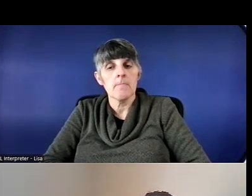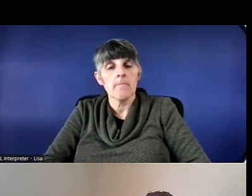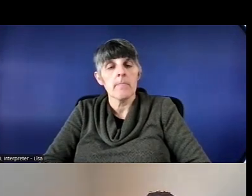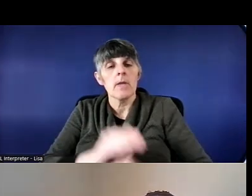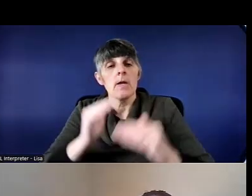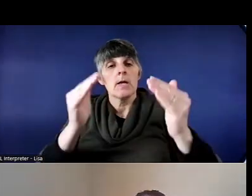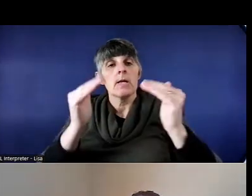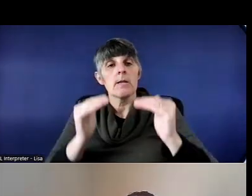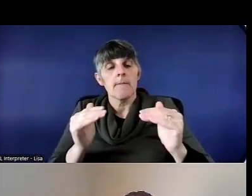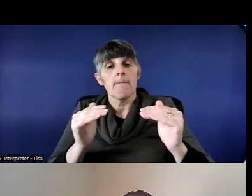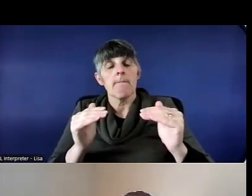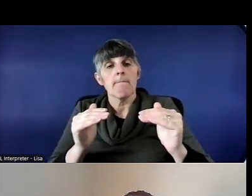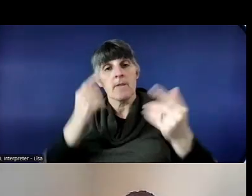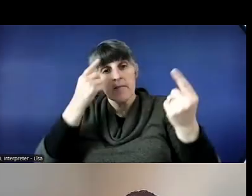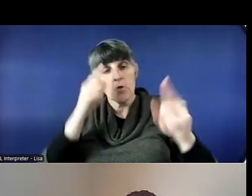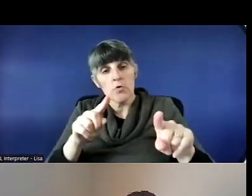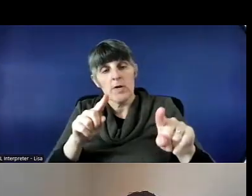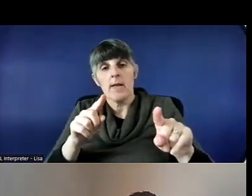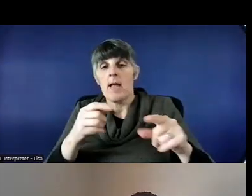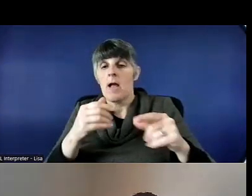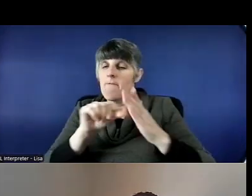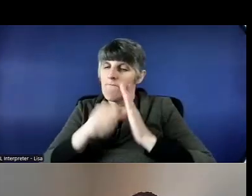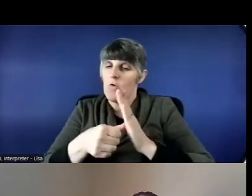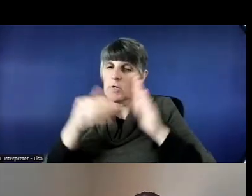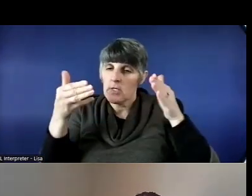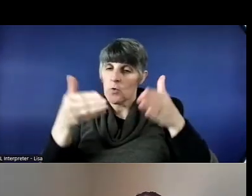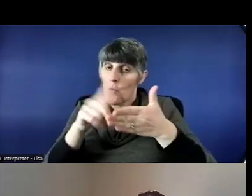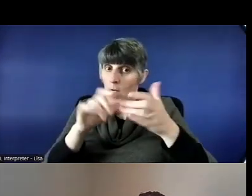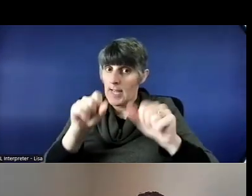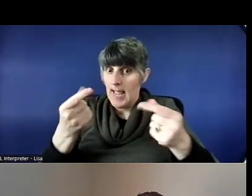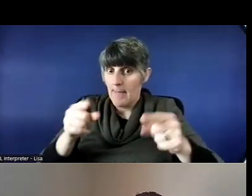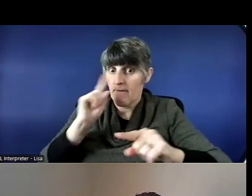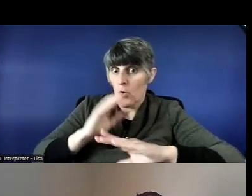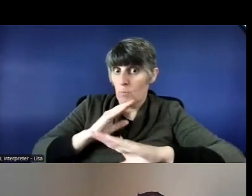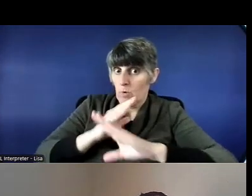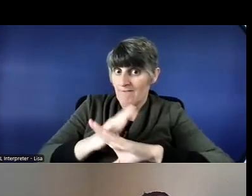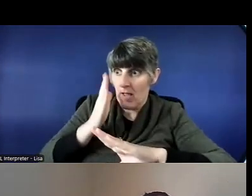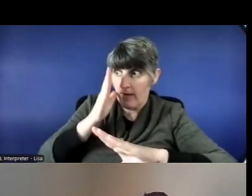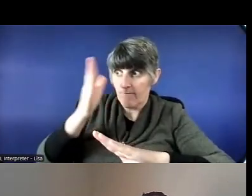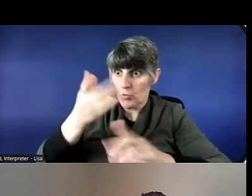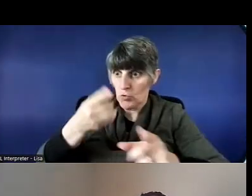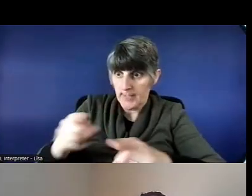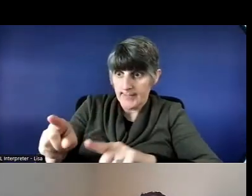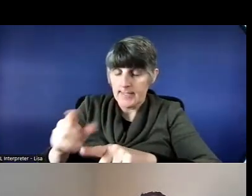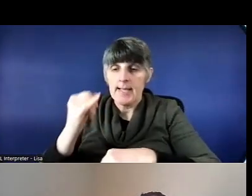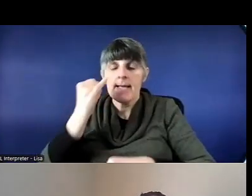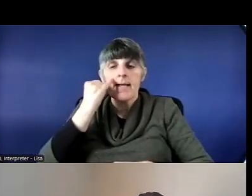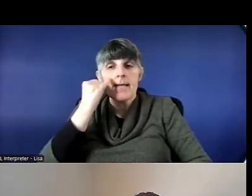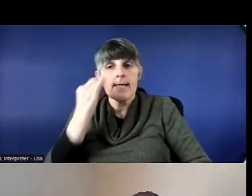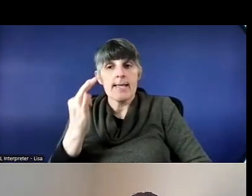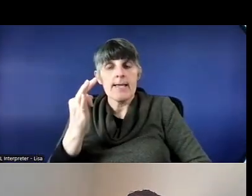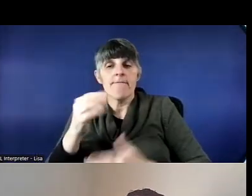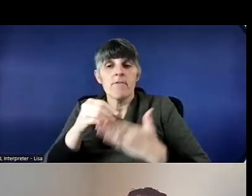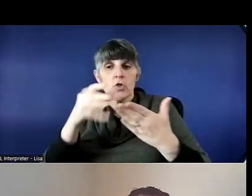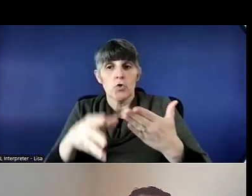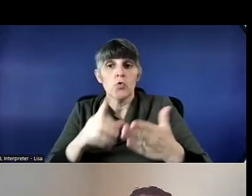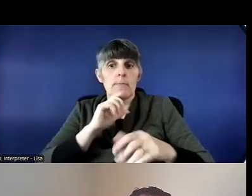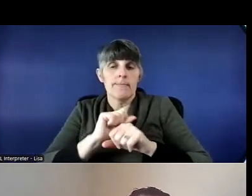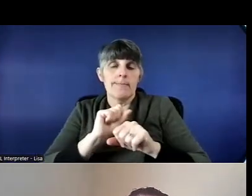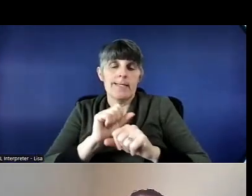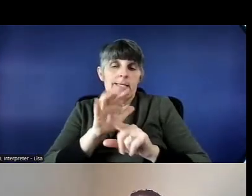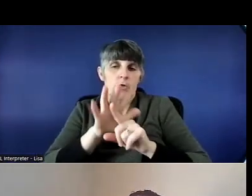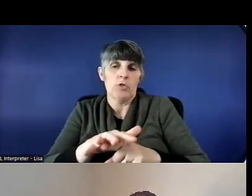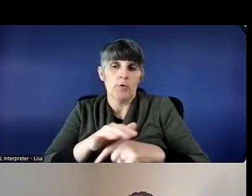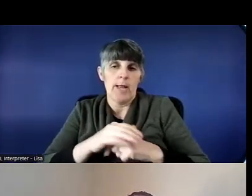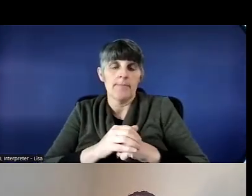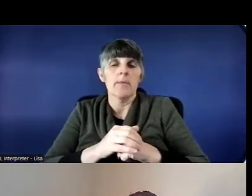Next, our agreement placed a lot of emphasis on what can be done to prevent future incidents if a student is restrained.